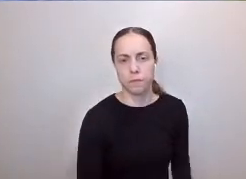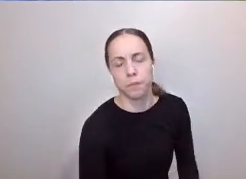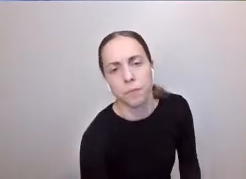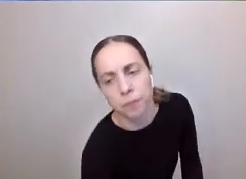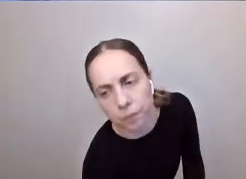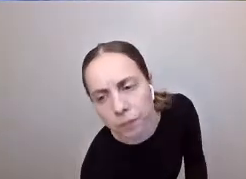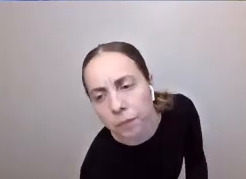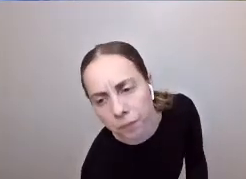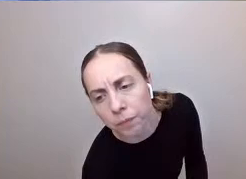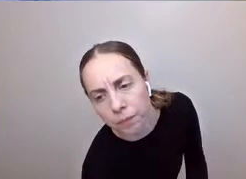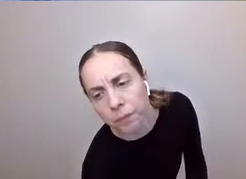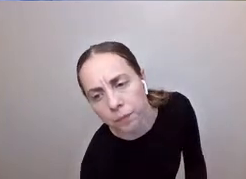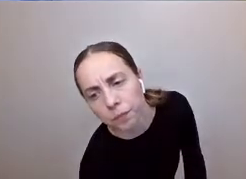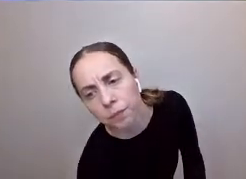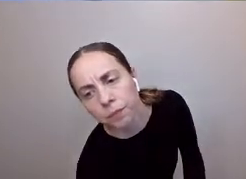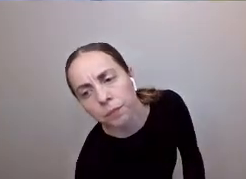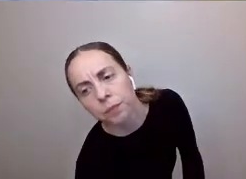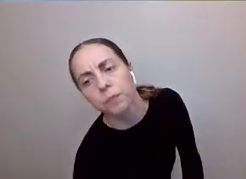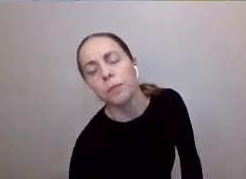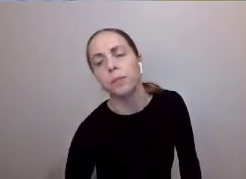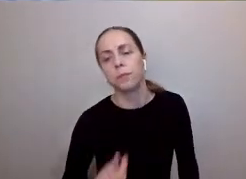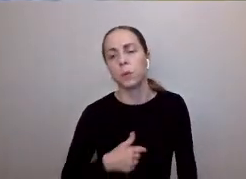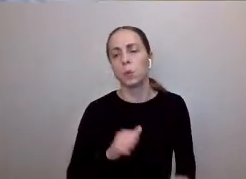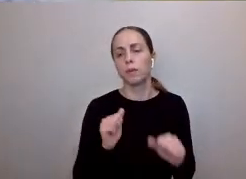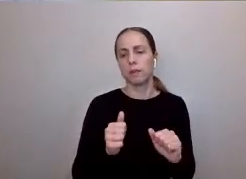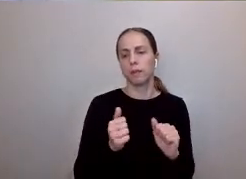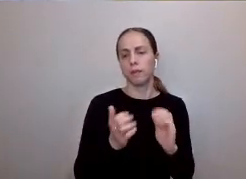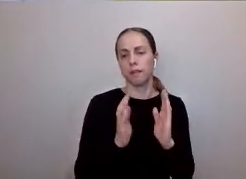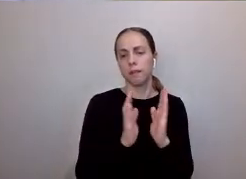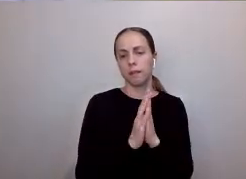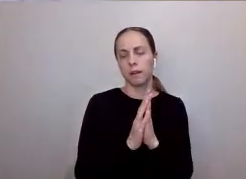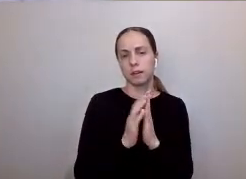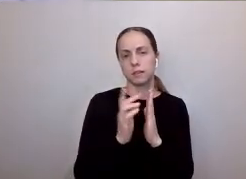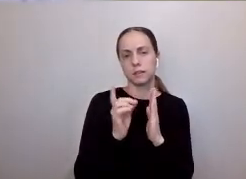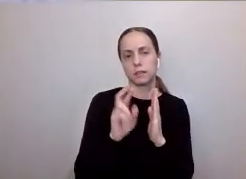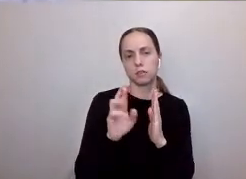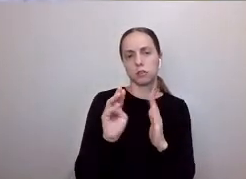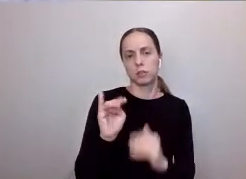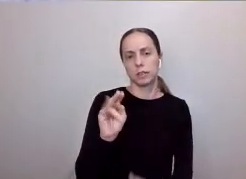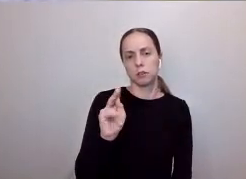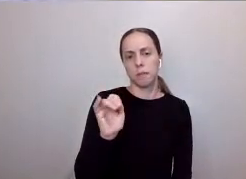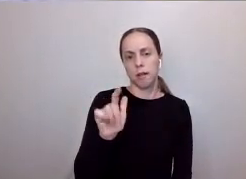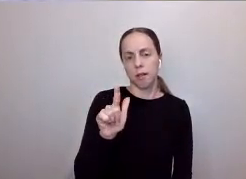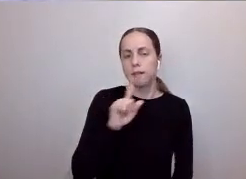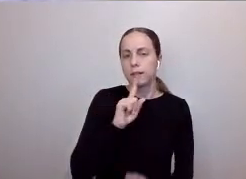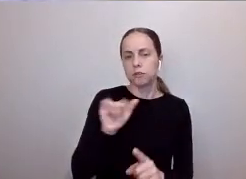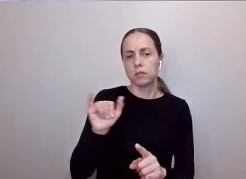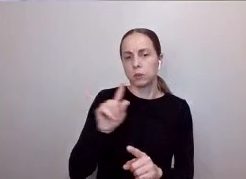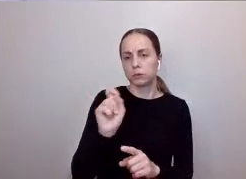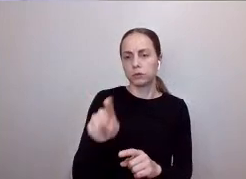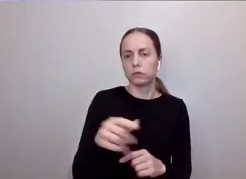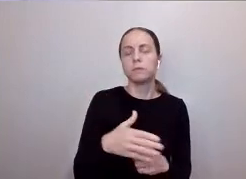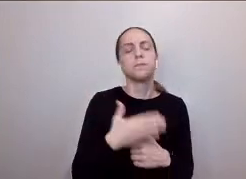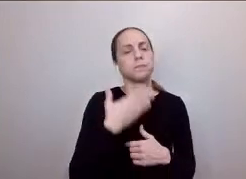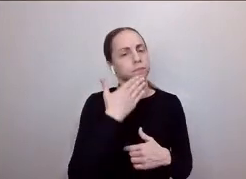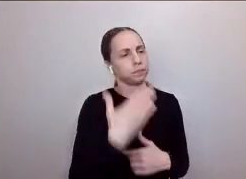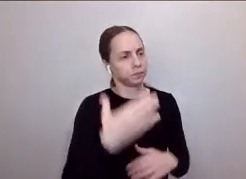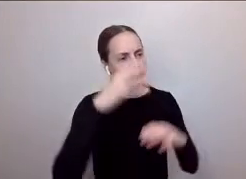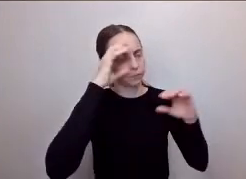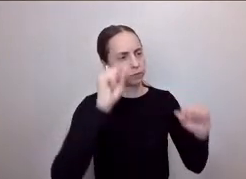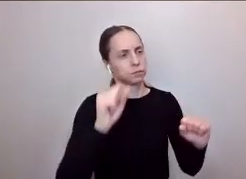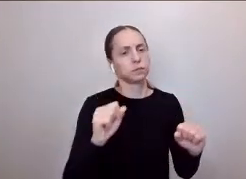can call on Budget Director Intermel to answer that question. Thank you, Council President. Councilmember Gordon,